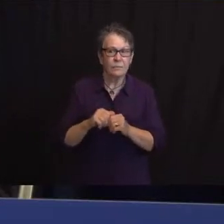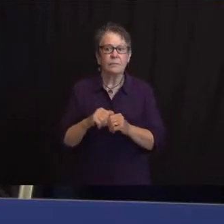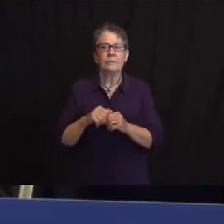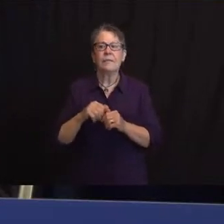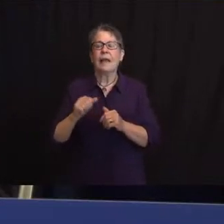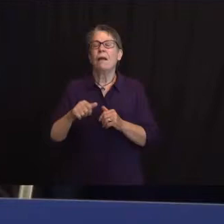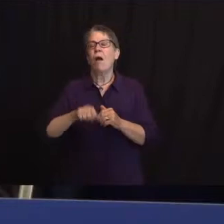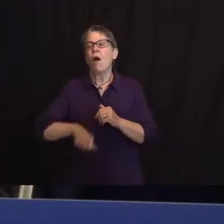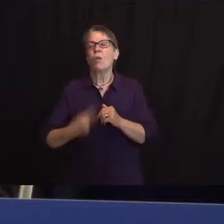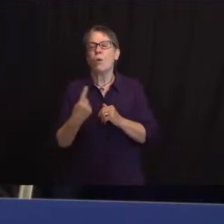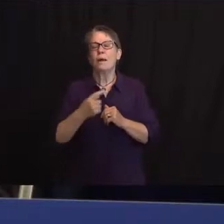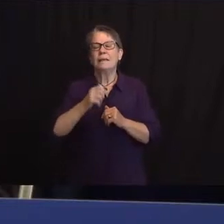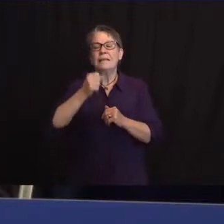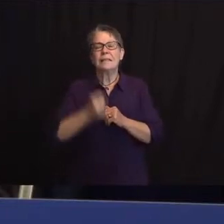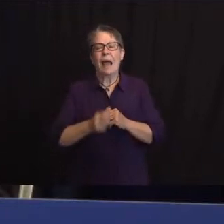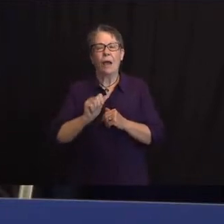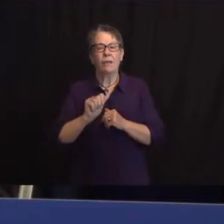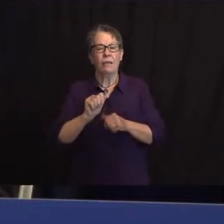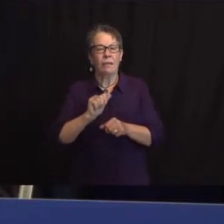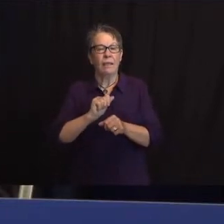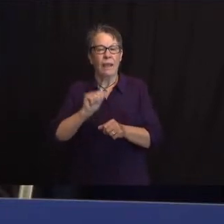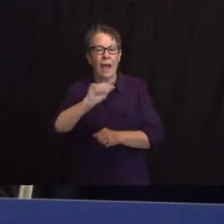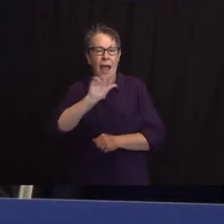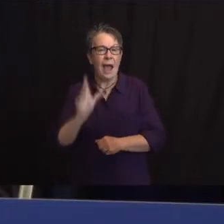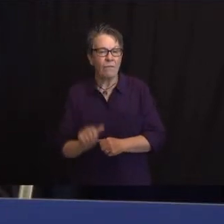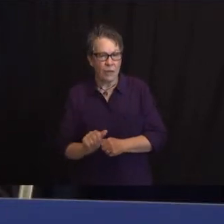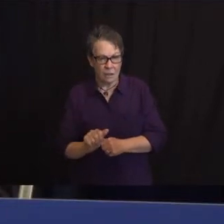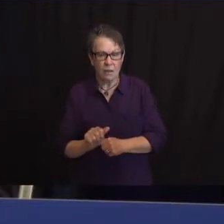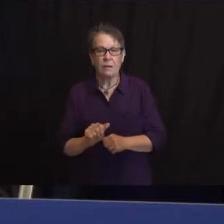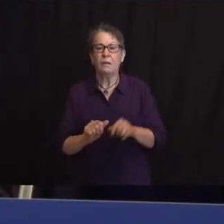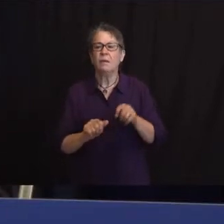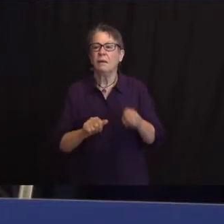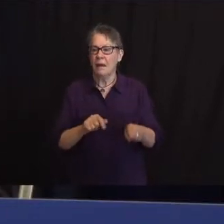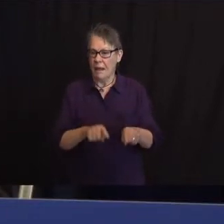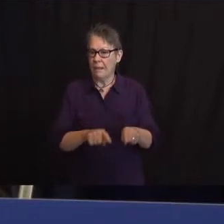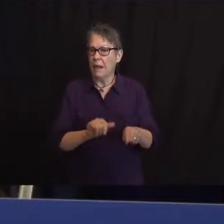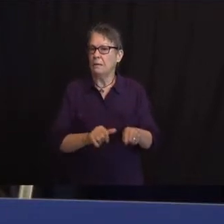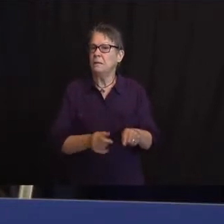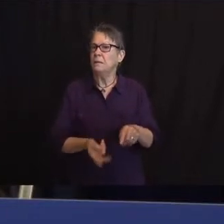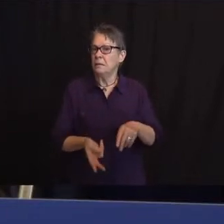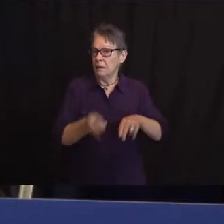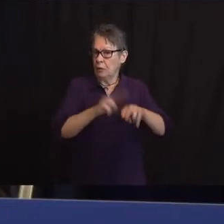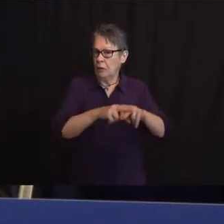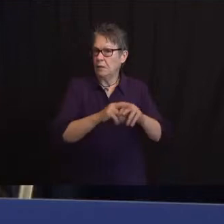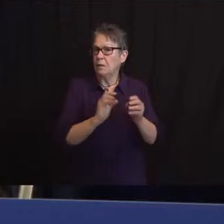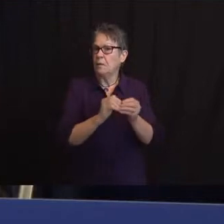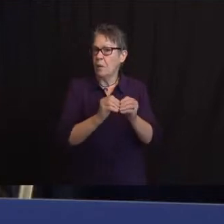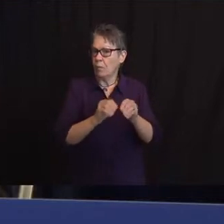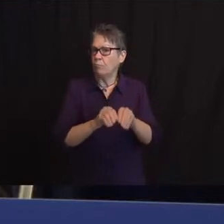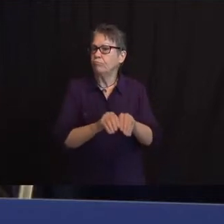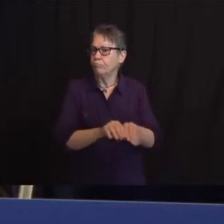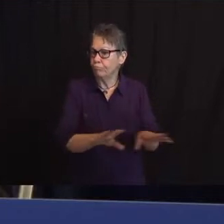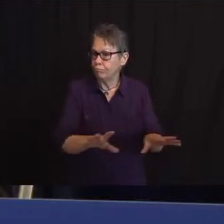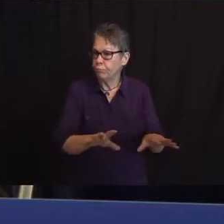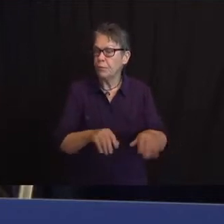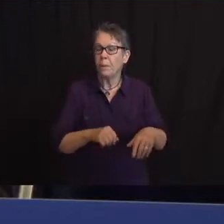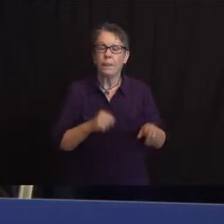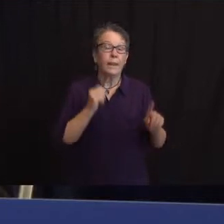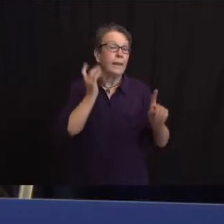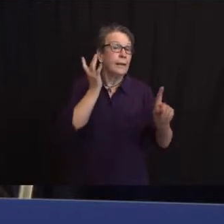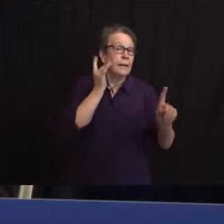50% increased transmission, and the California variants we are seeing about a 20% increased